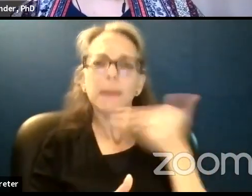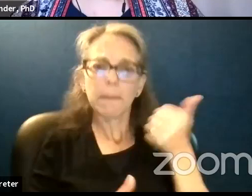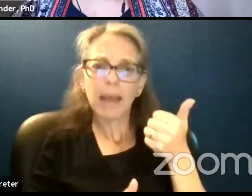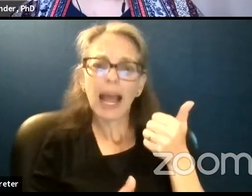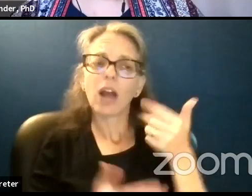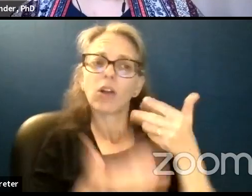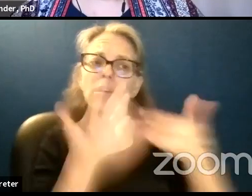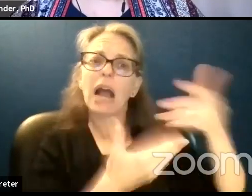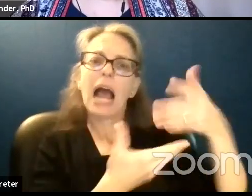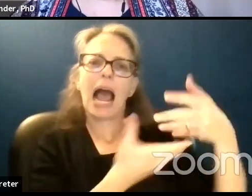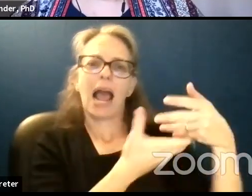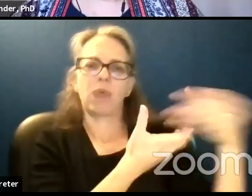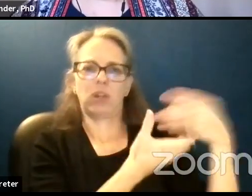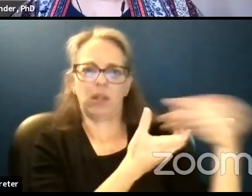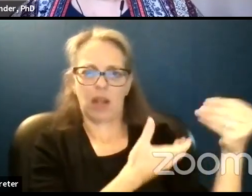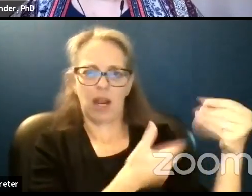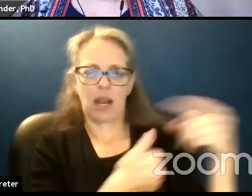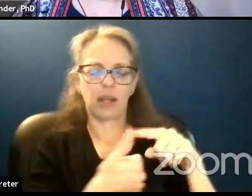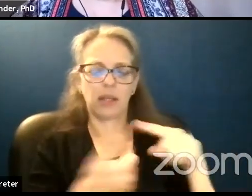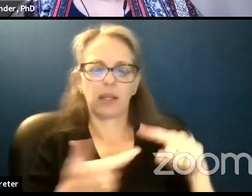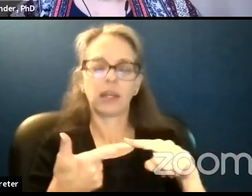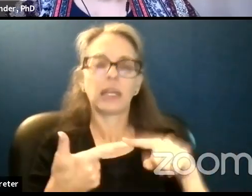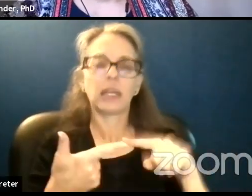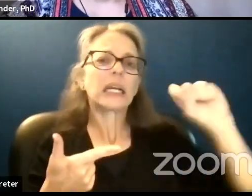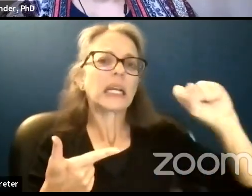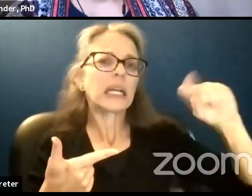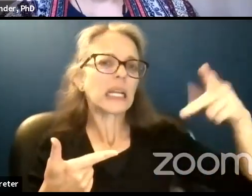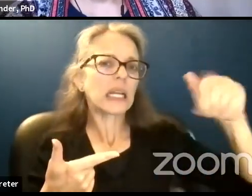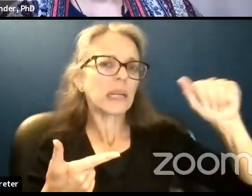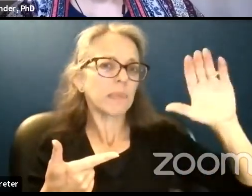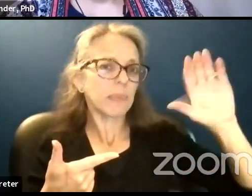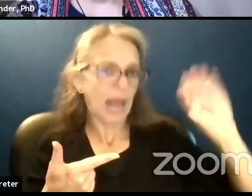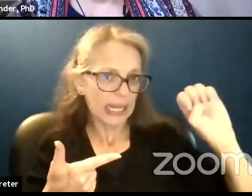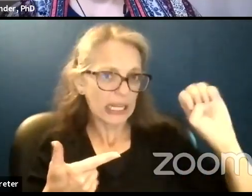outdoors, better to have space, better to wear a